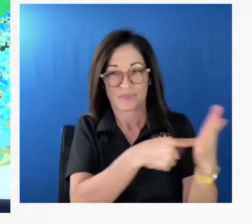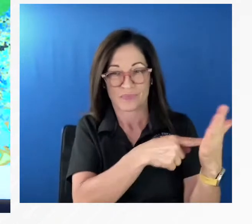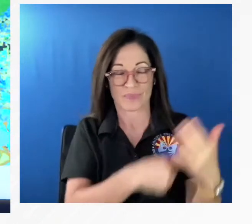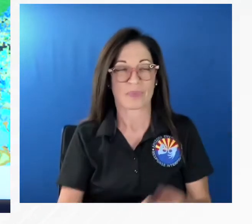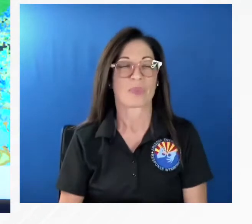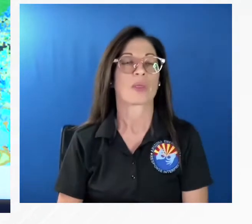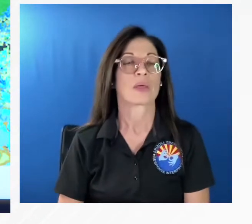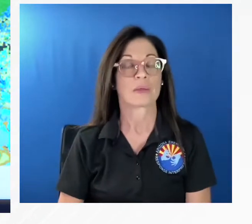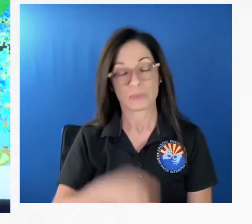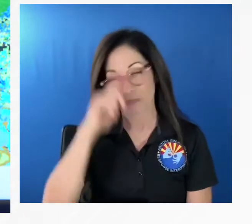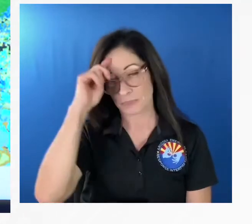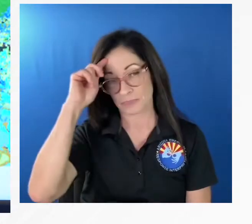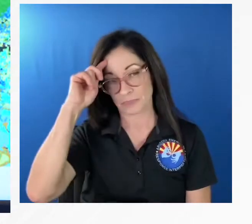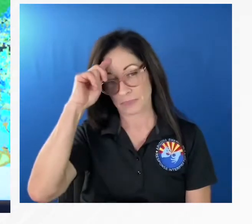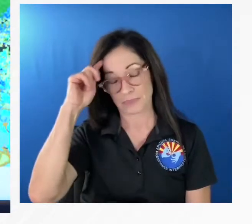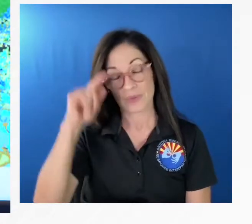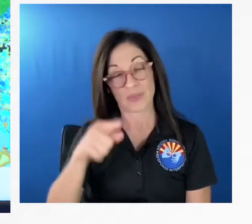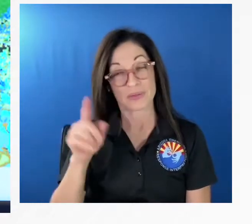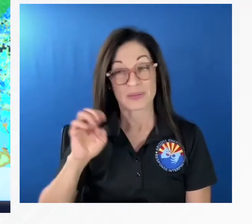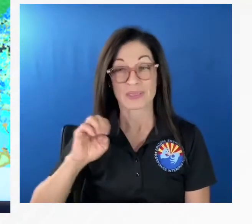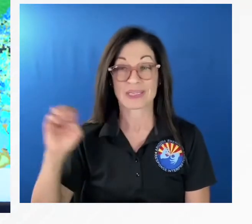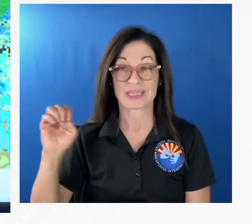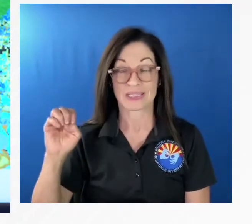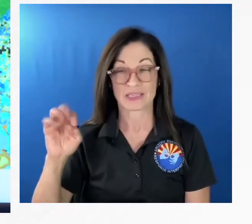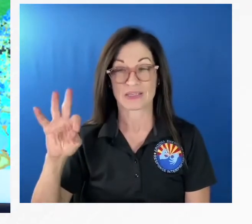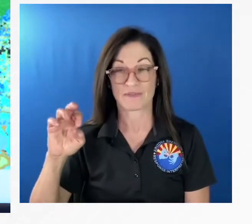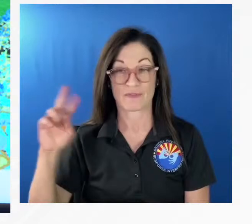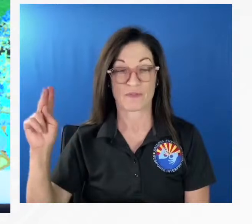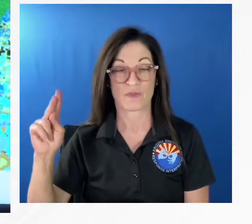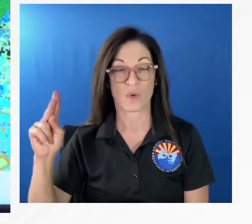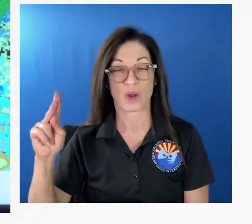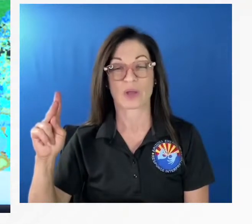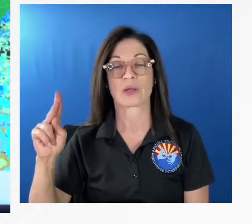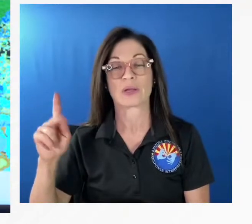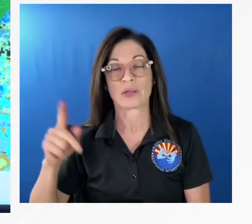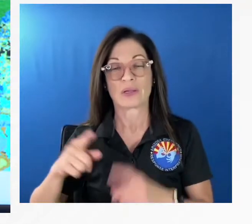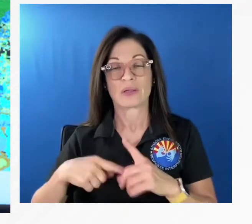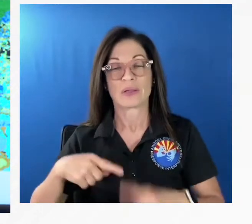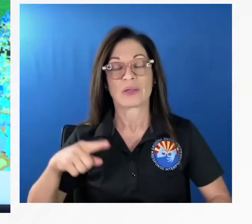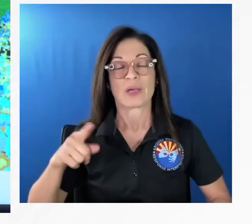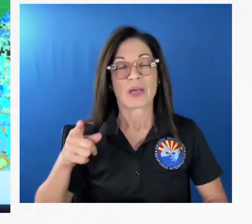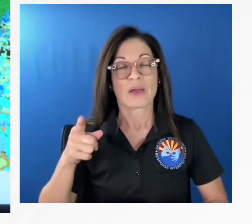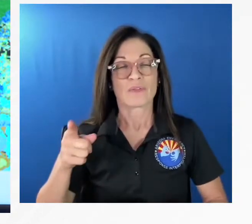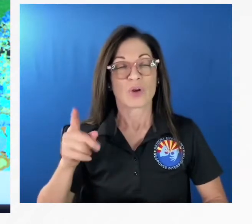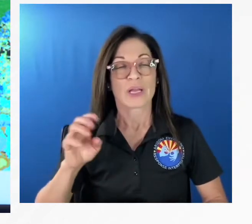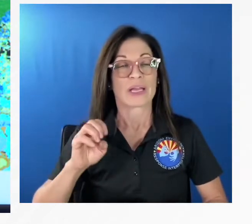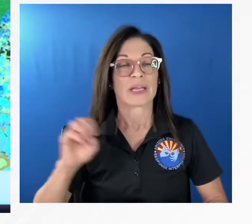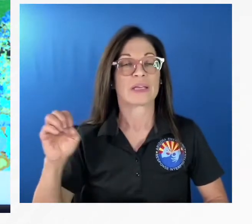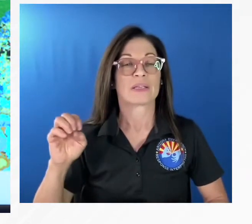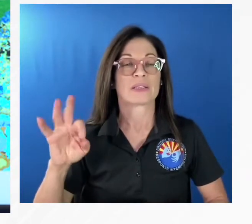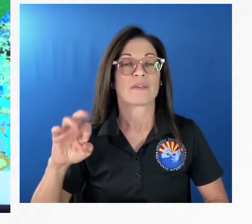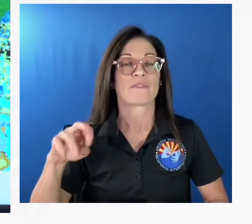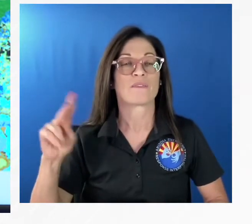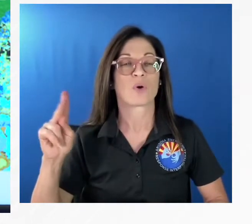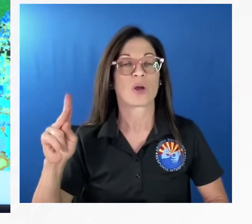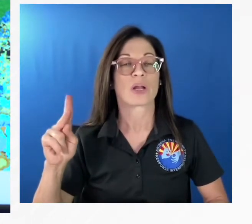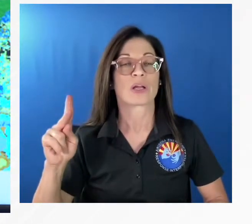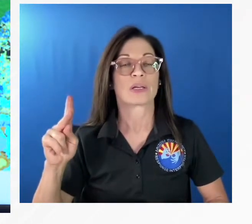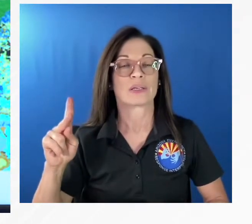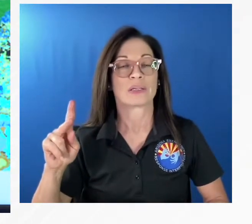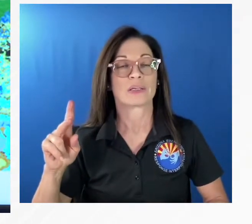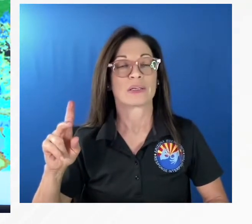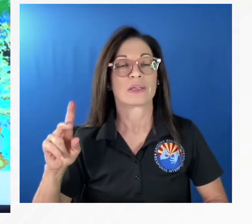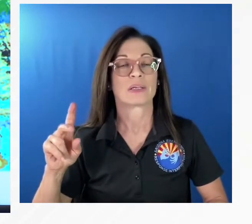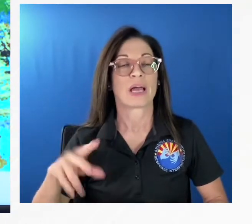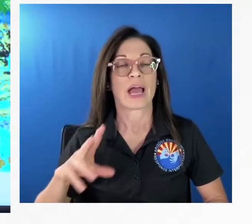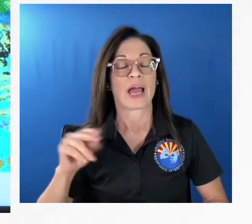across East Fork of Cahuilla from Mineral King Road up Horse Creek Drainage. And the spot